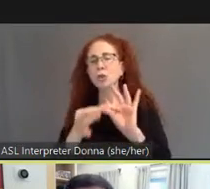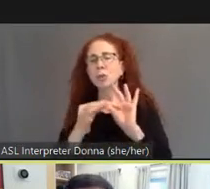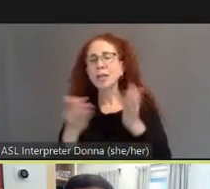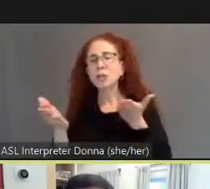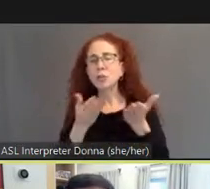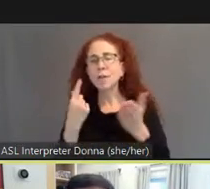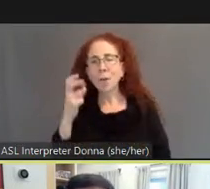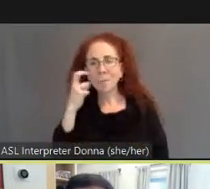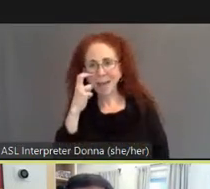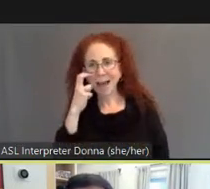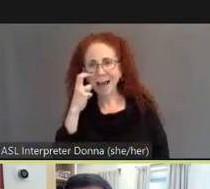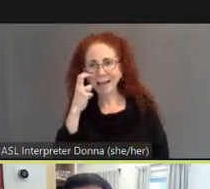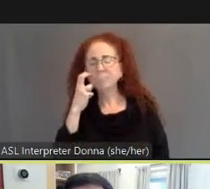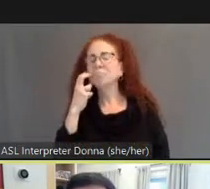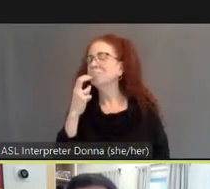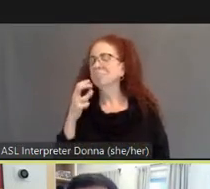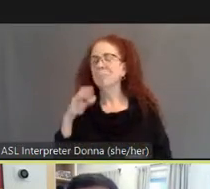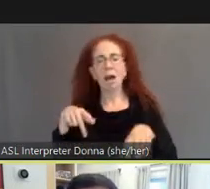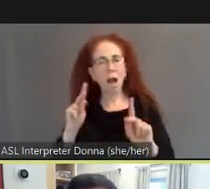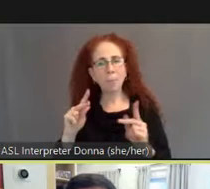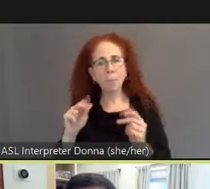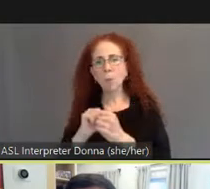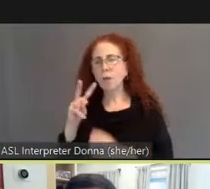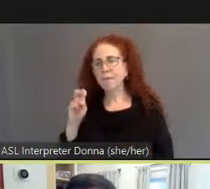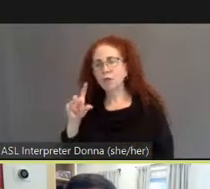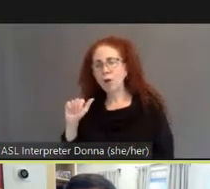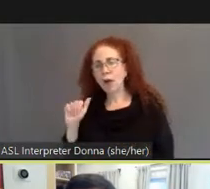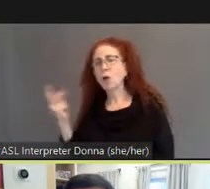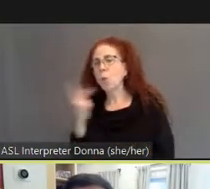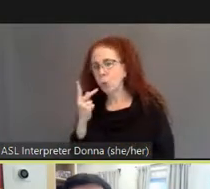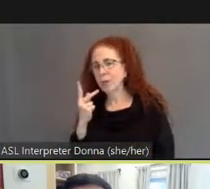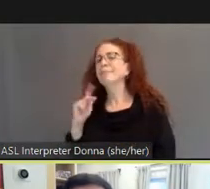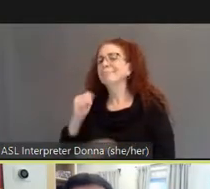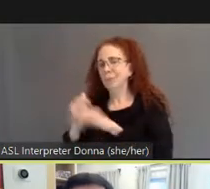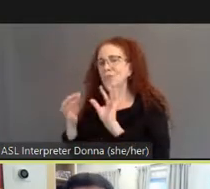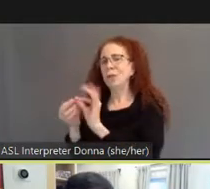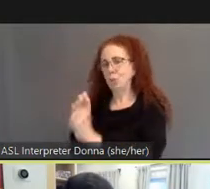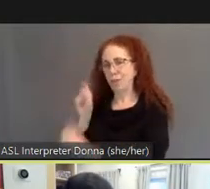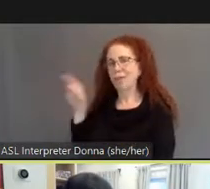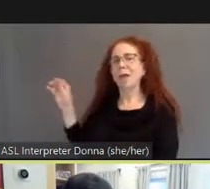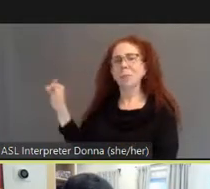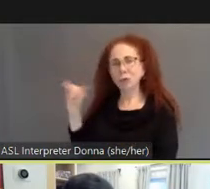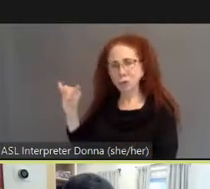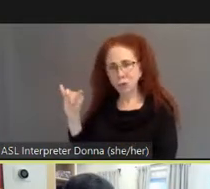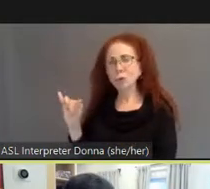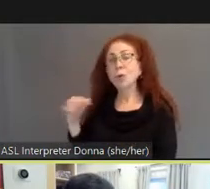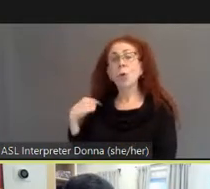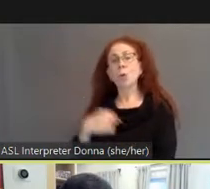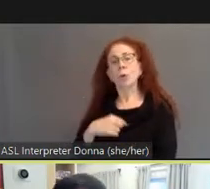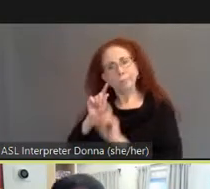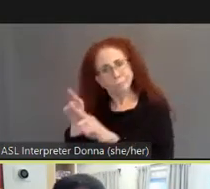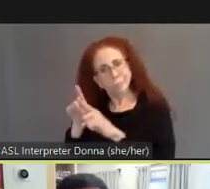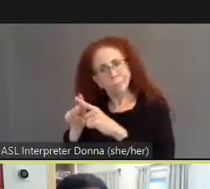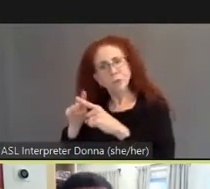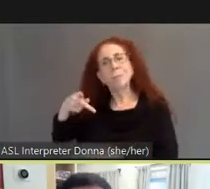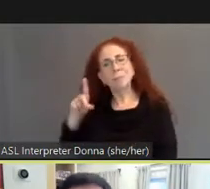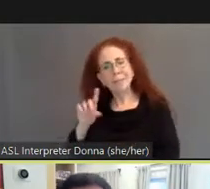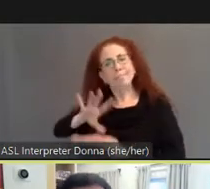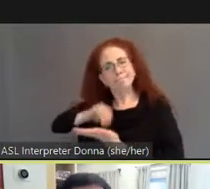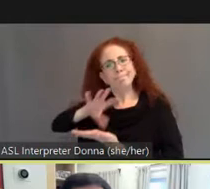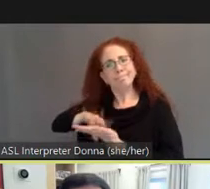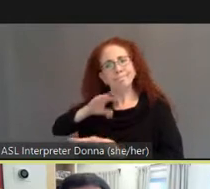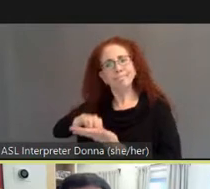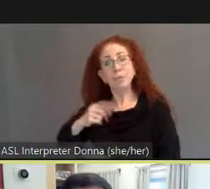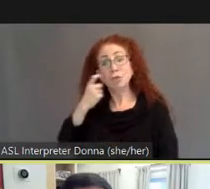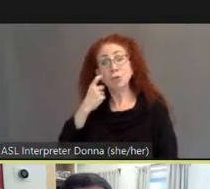the opportunity of, with Veronica to foster that relationship and to attend professional development. Recently, one